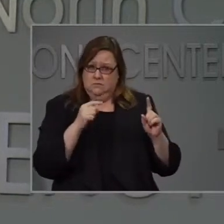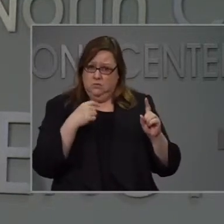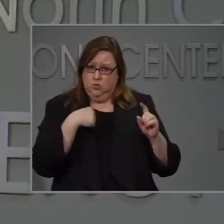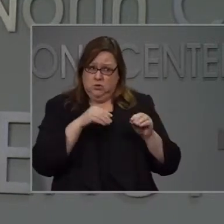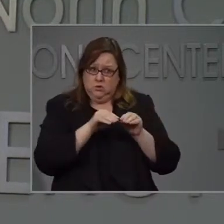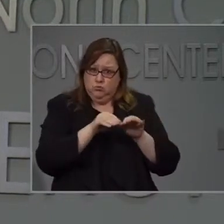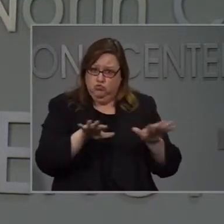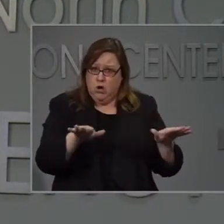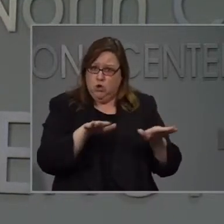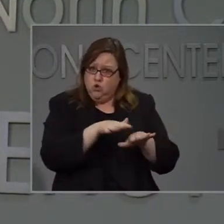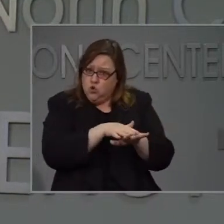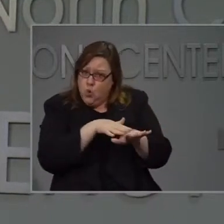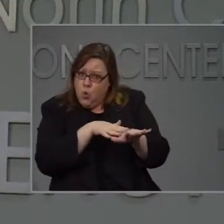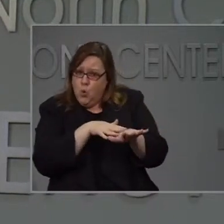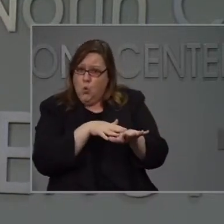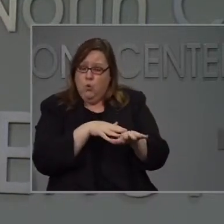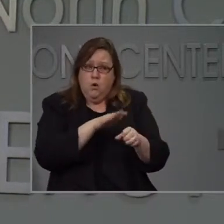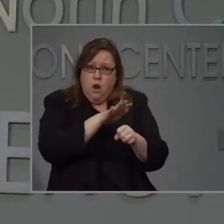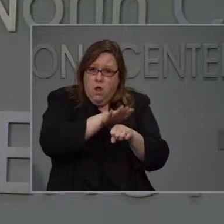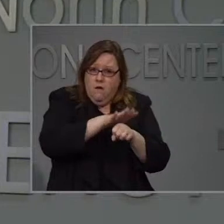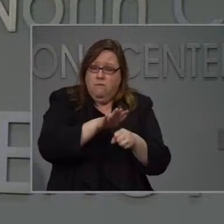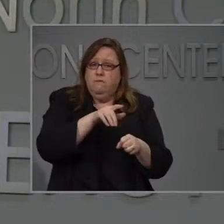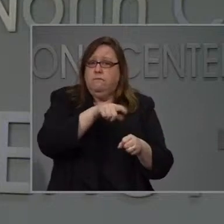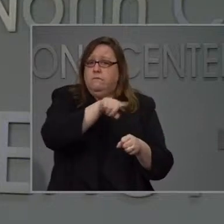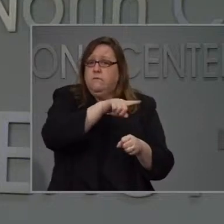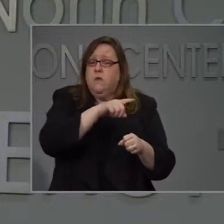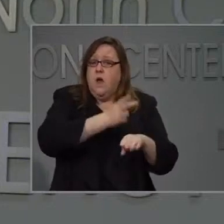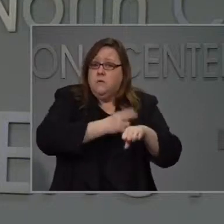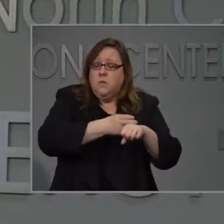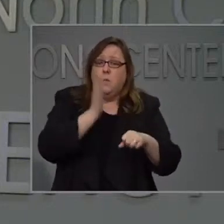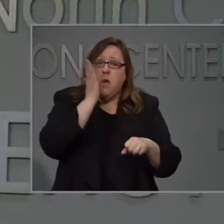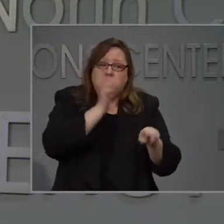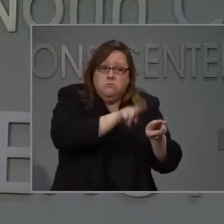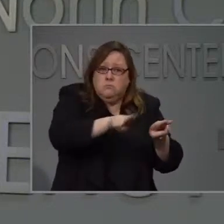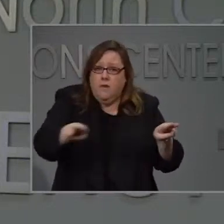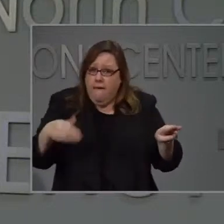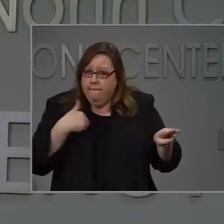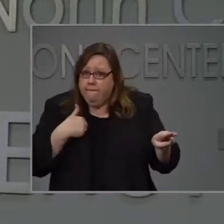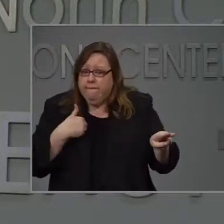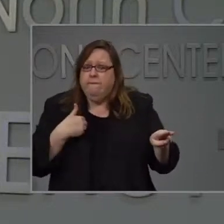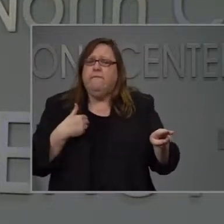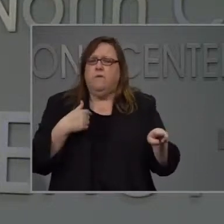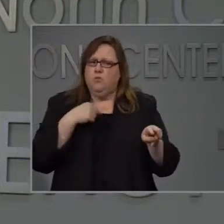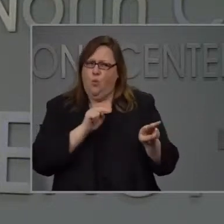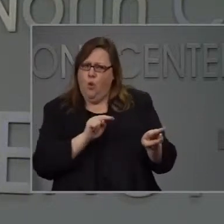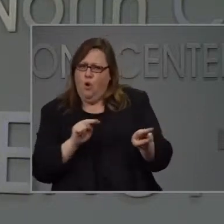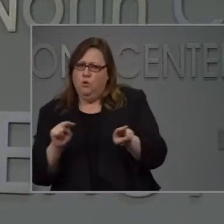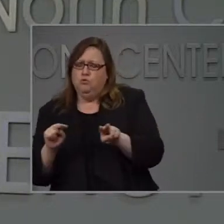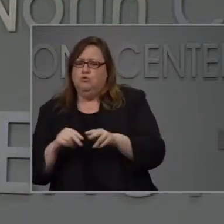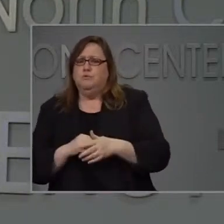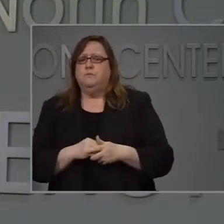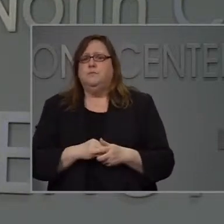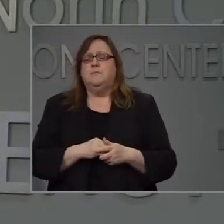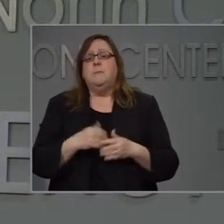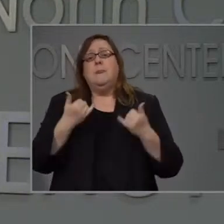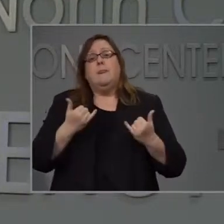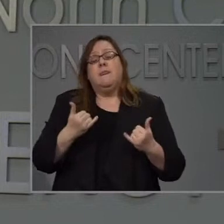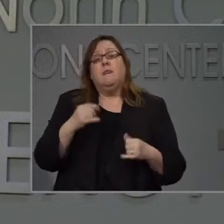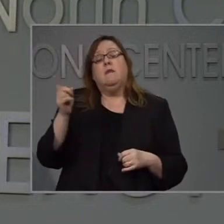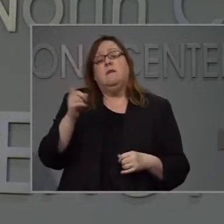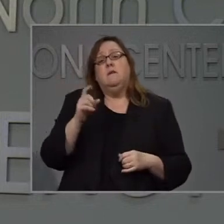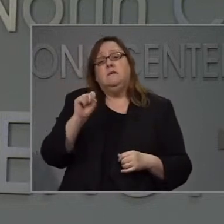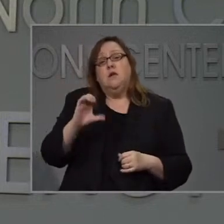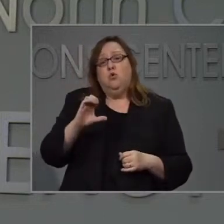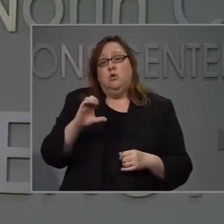virus and having enough hospital beds available. Today, Dr. Mandy Cohen, our Secretary of the Department of Health and Human